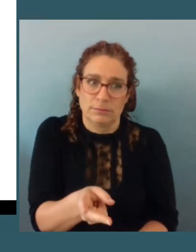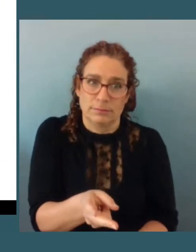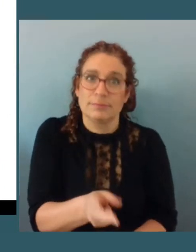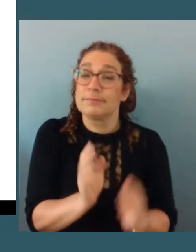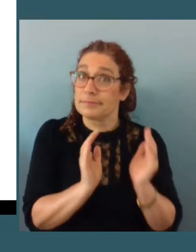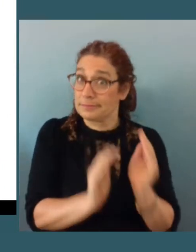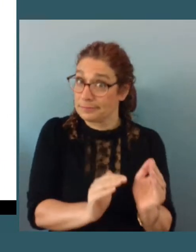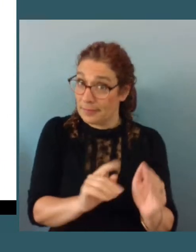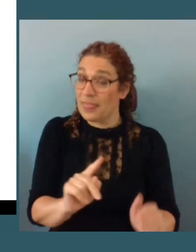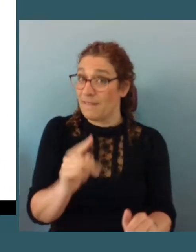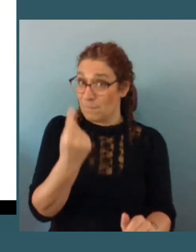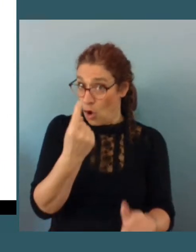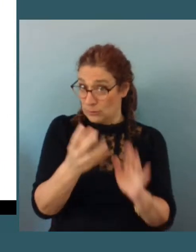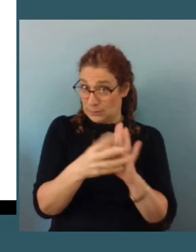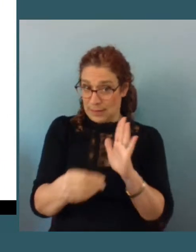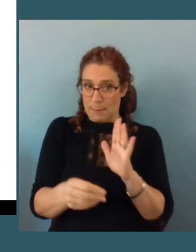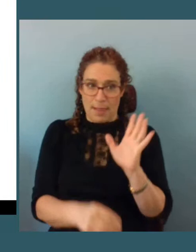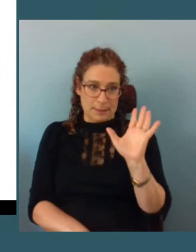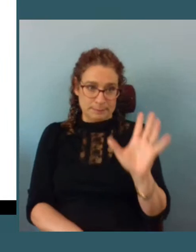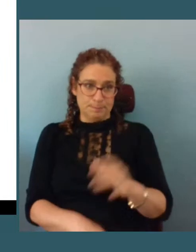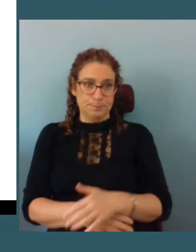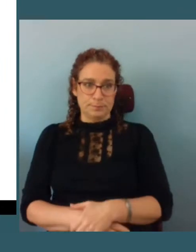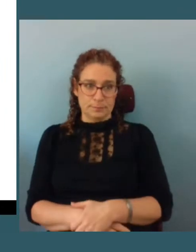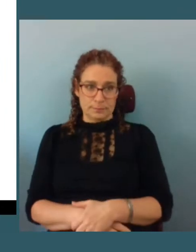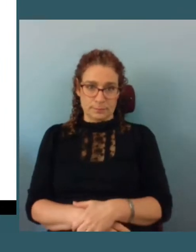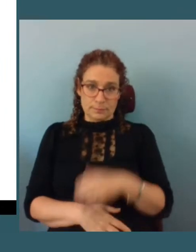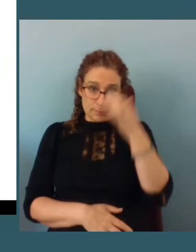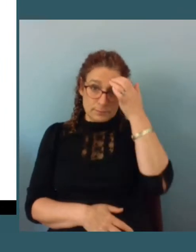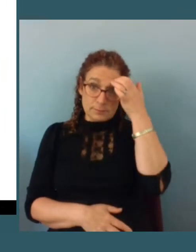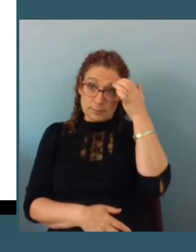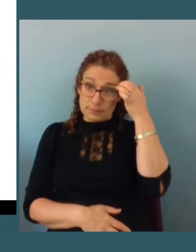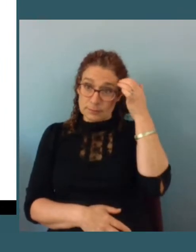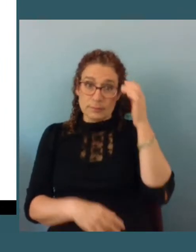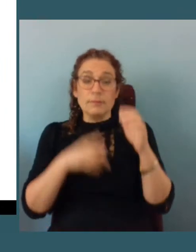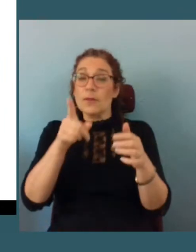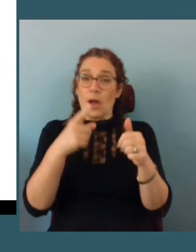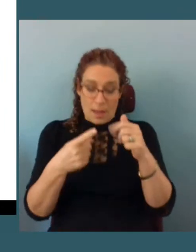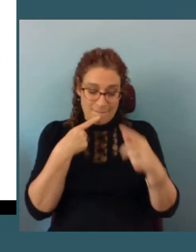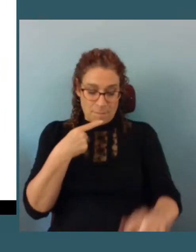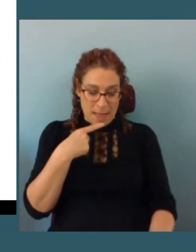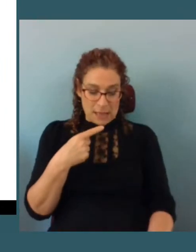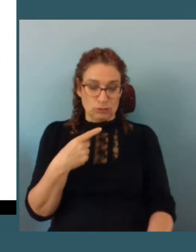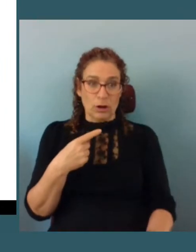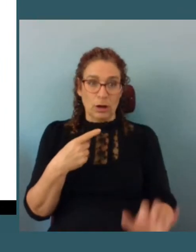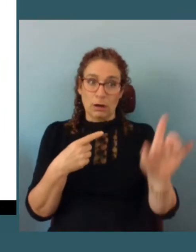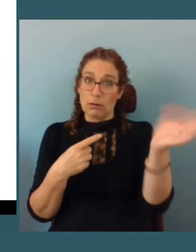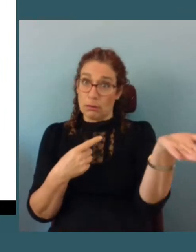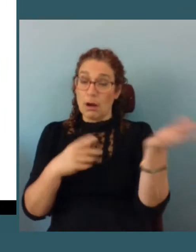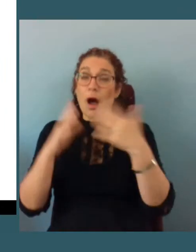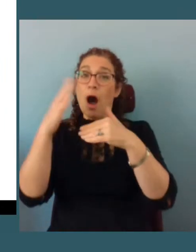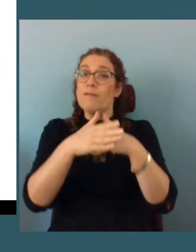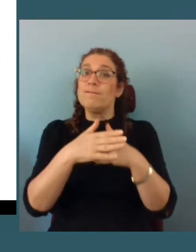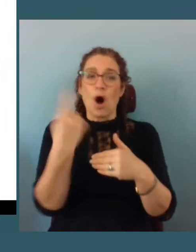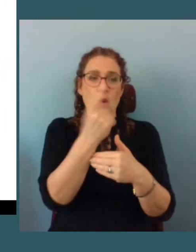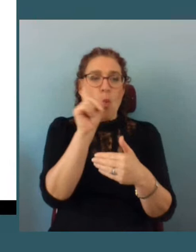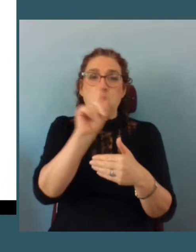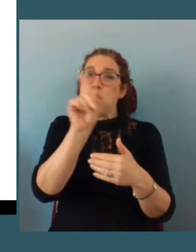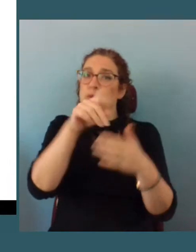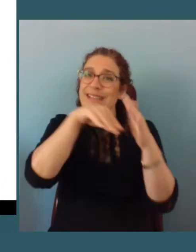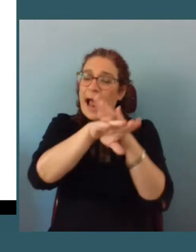So the allergen information is covered here. It's got ingredients, and you can see the things in bold are